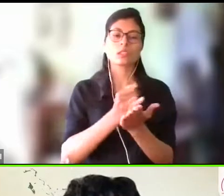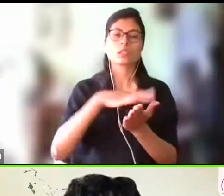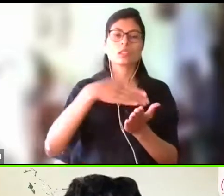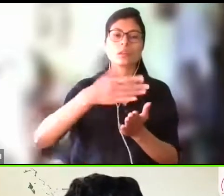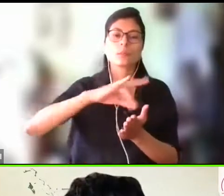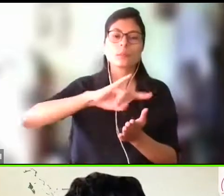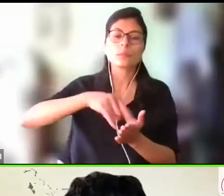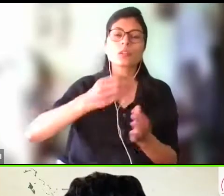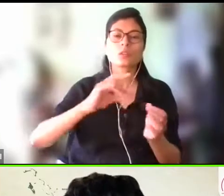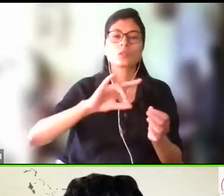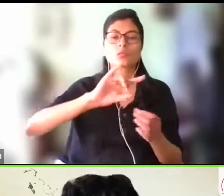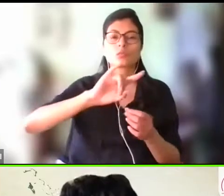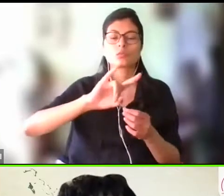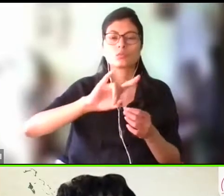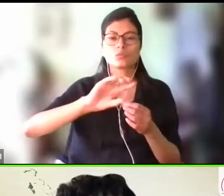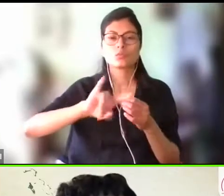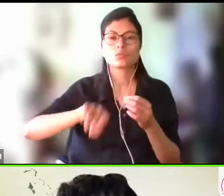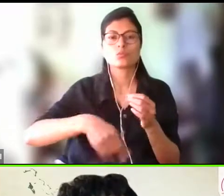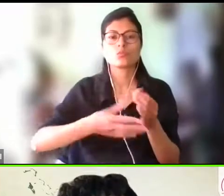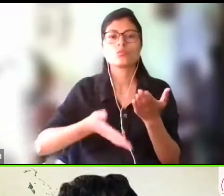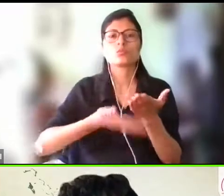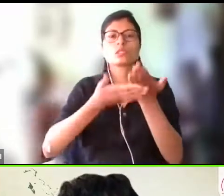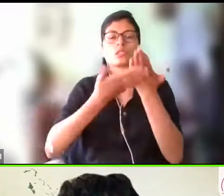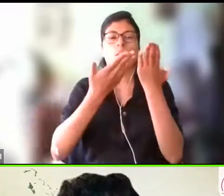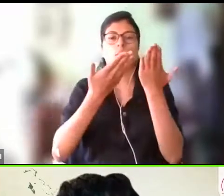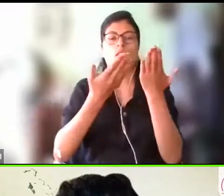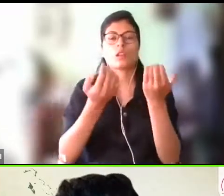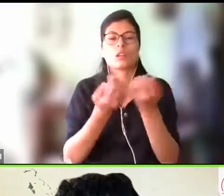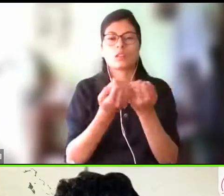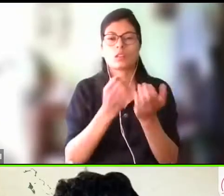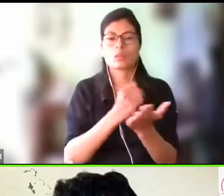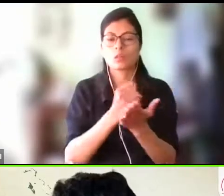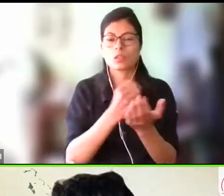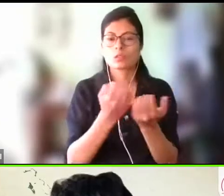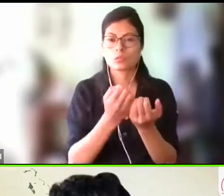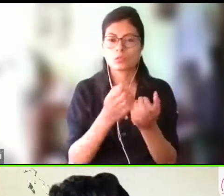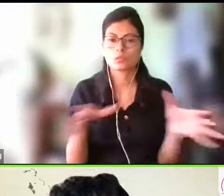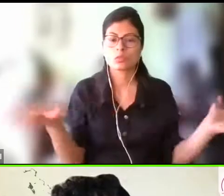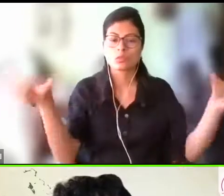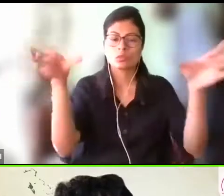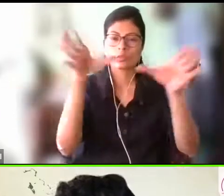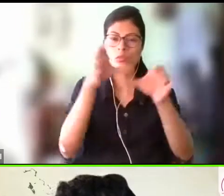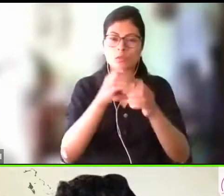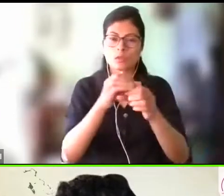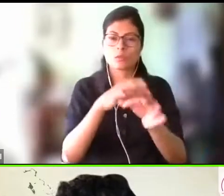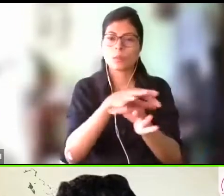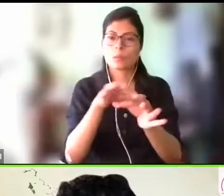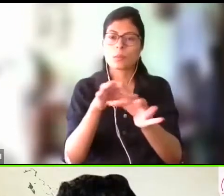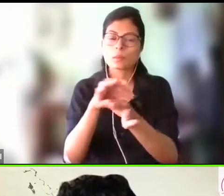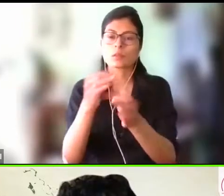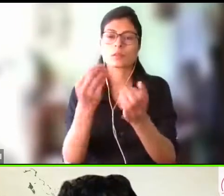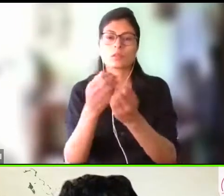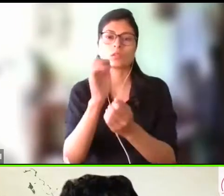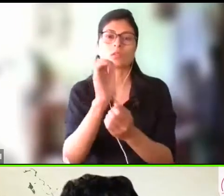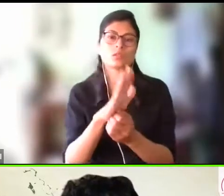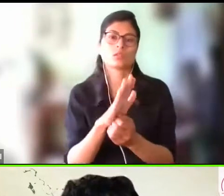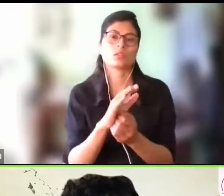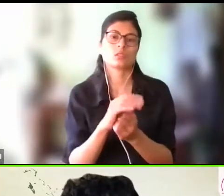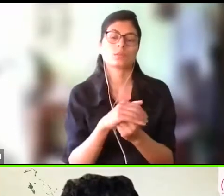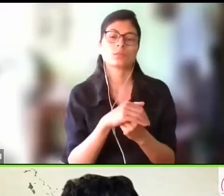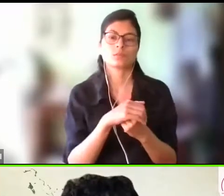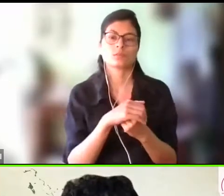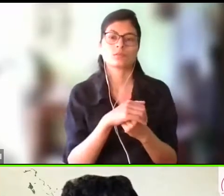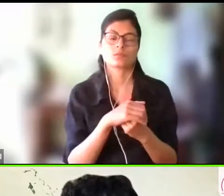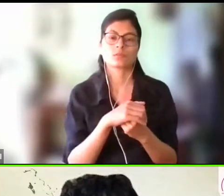or minimize the threat. The project that I manage is with Care Germany and German Watch and